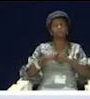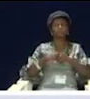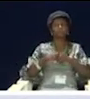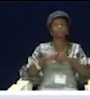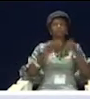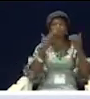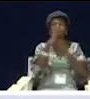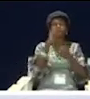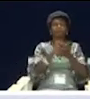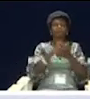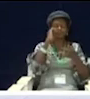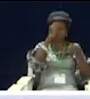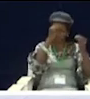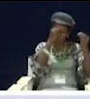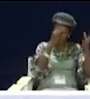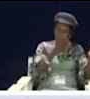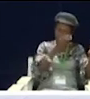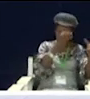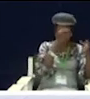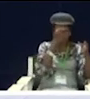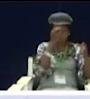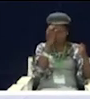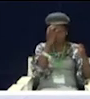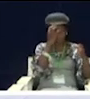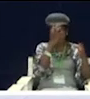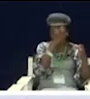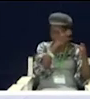Thank God he obeyed.